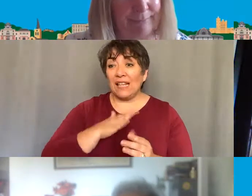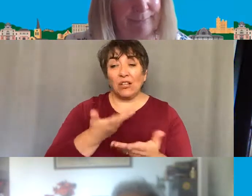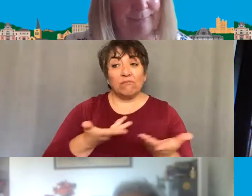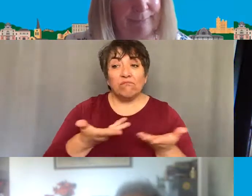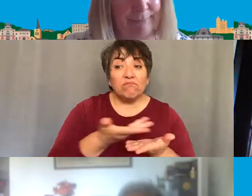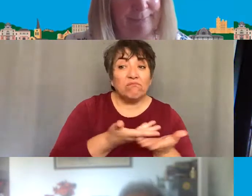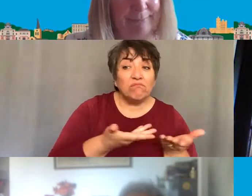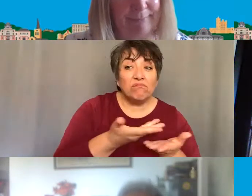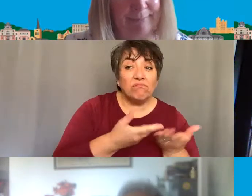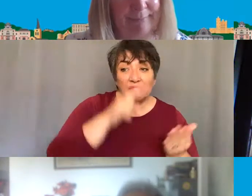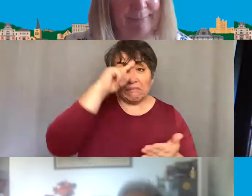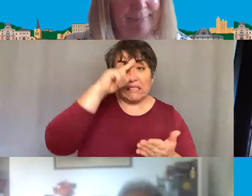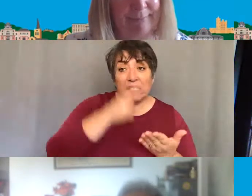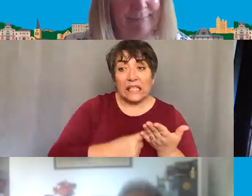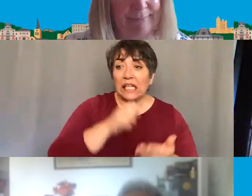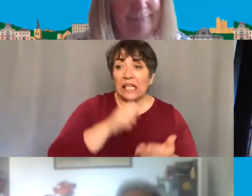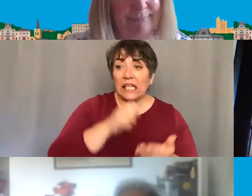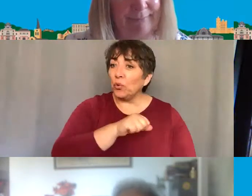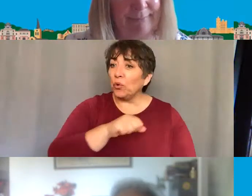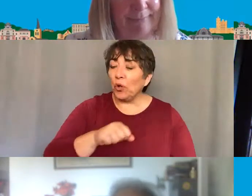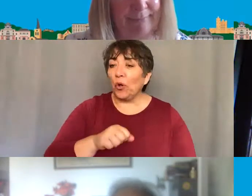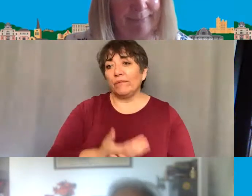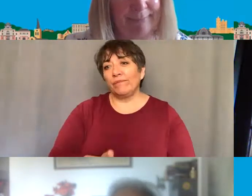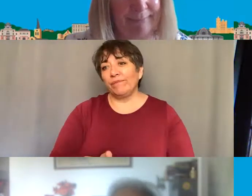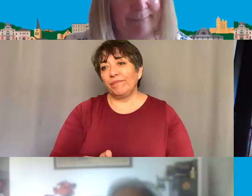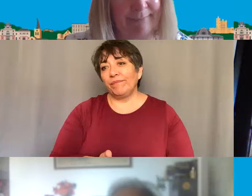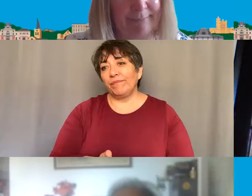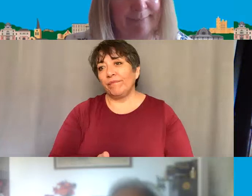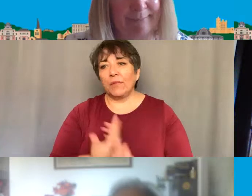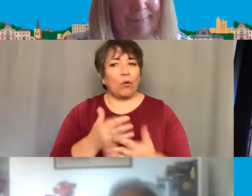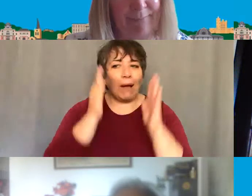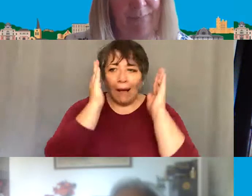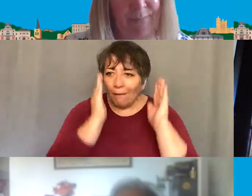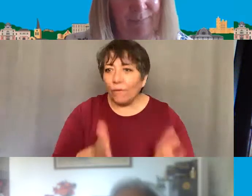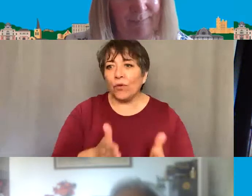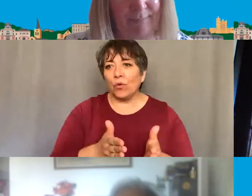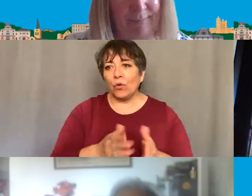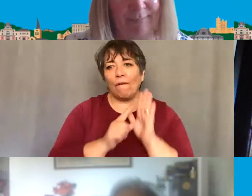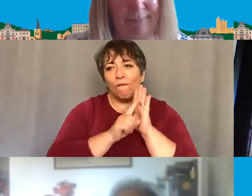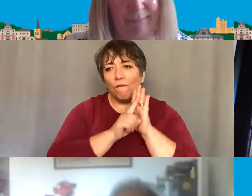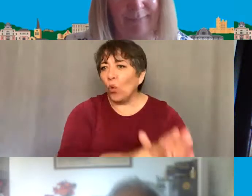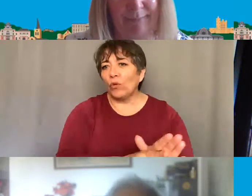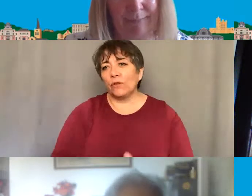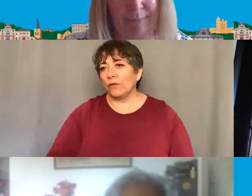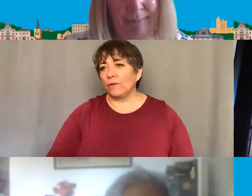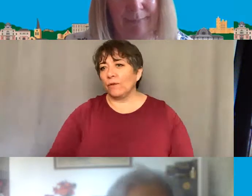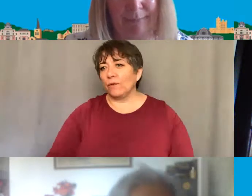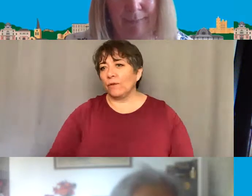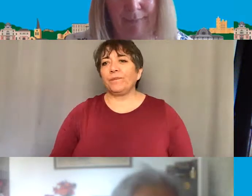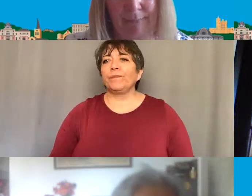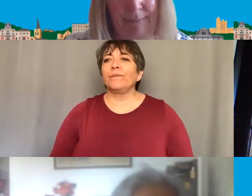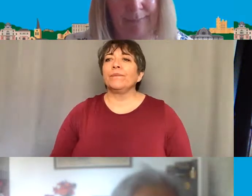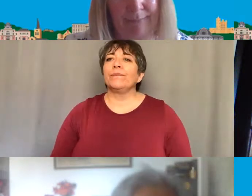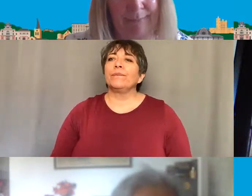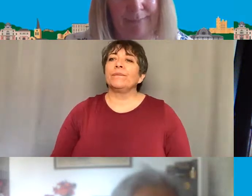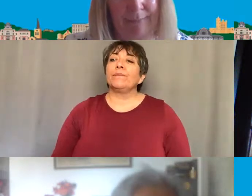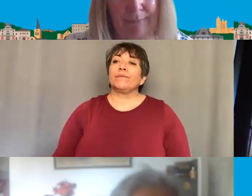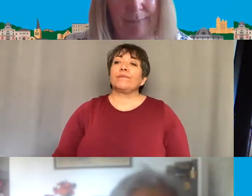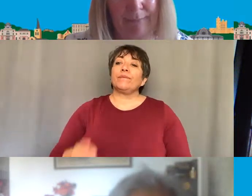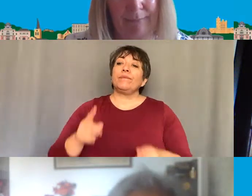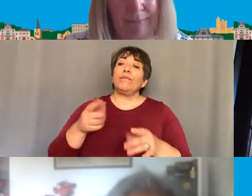me if they do feel it's something they would like to pursue. What I would say is I reach out by